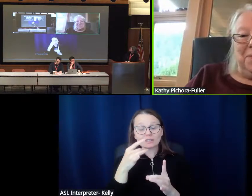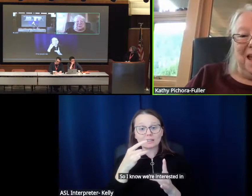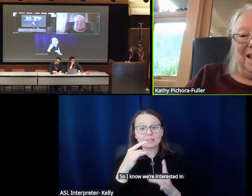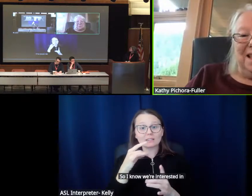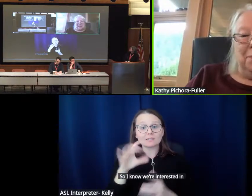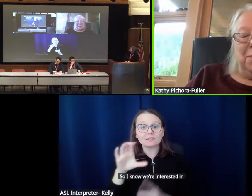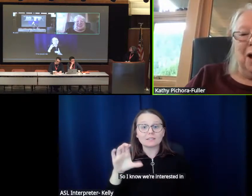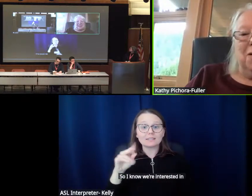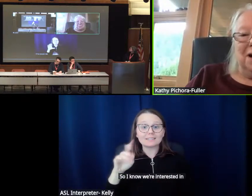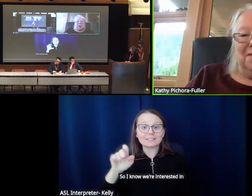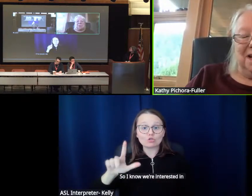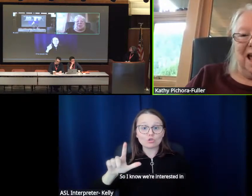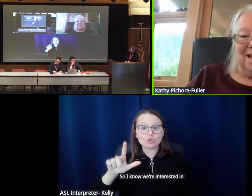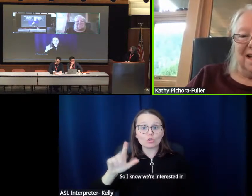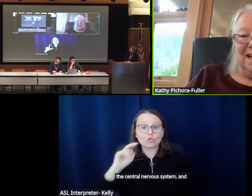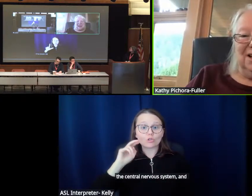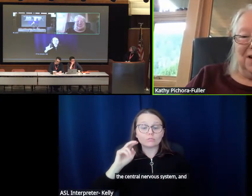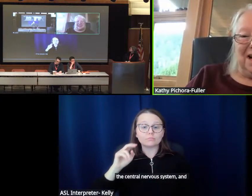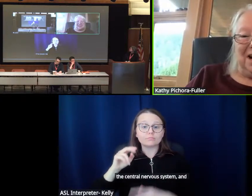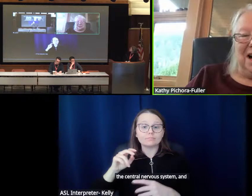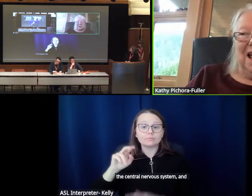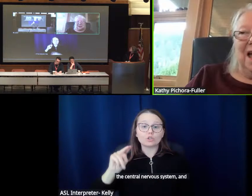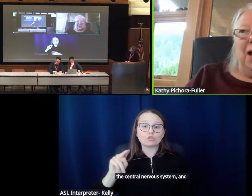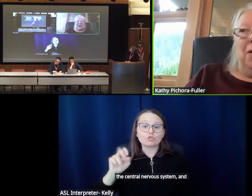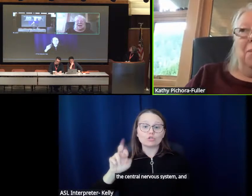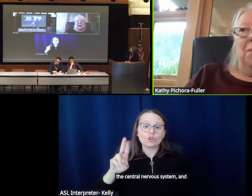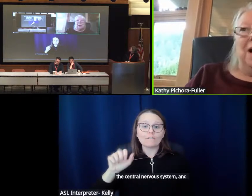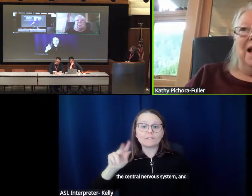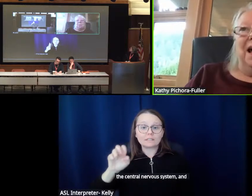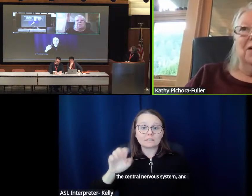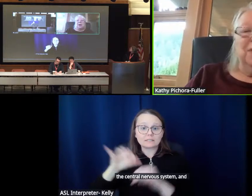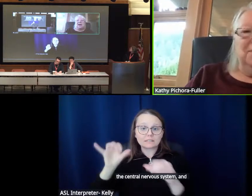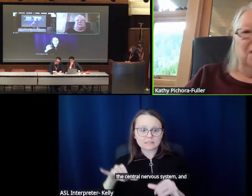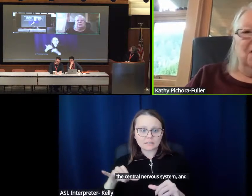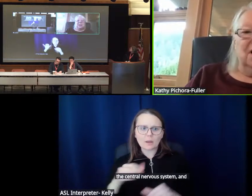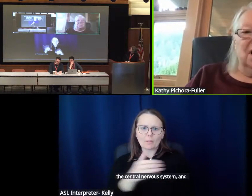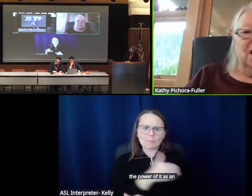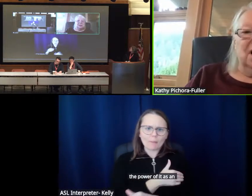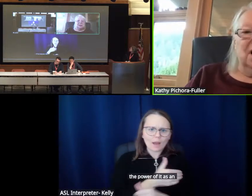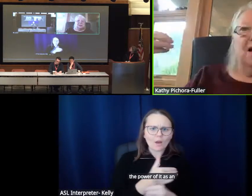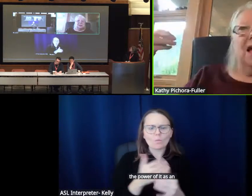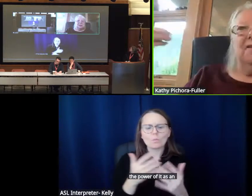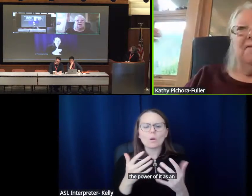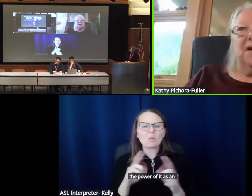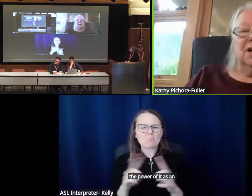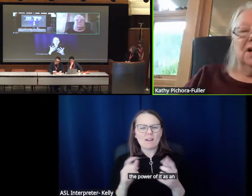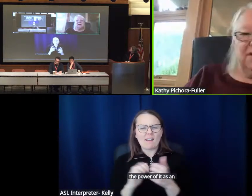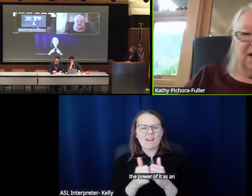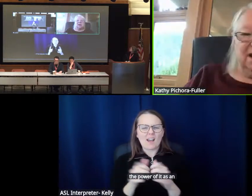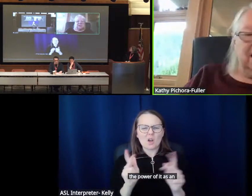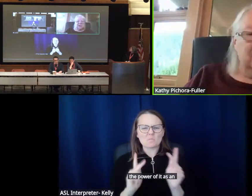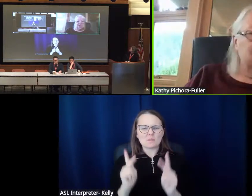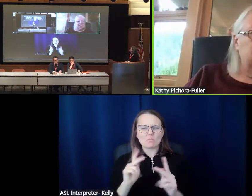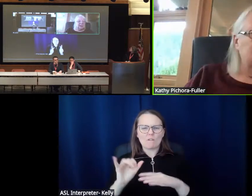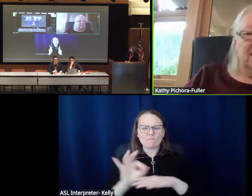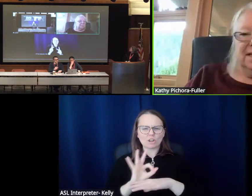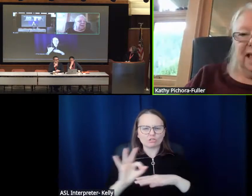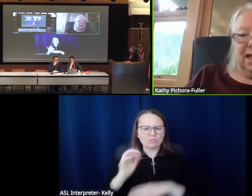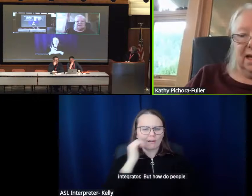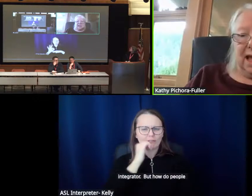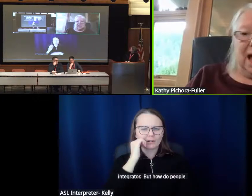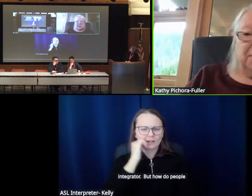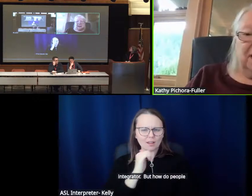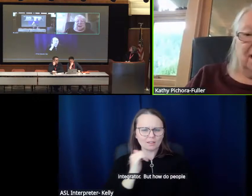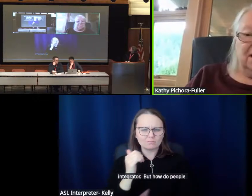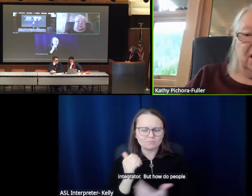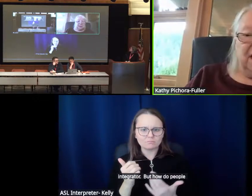system and the power of it as an integrator, but how do people function in everyday life because they